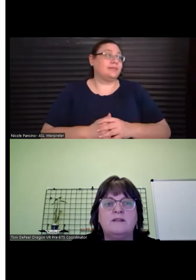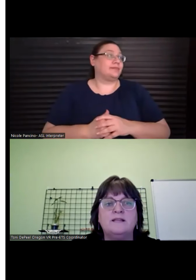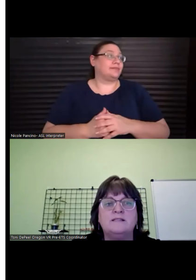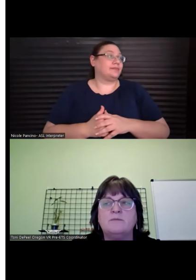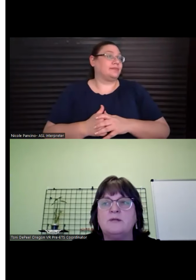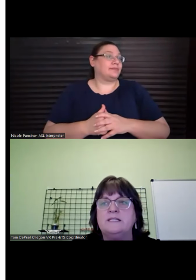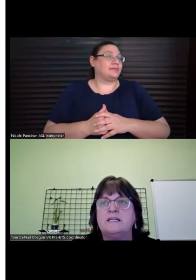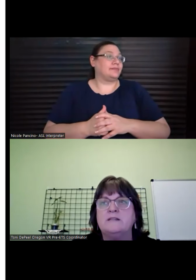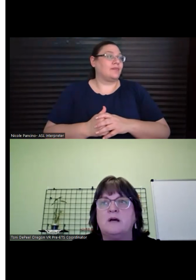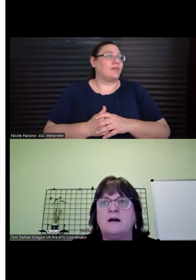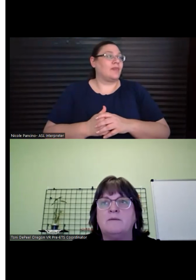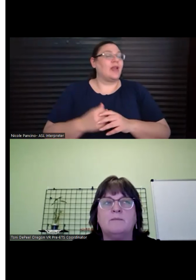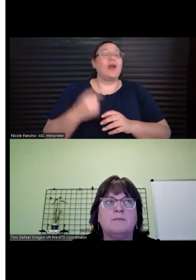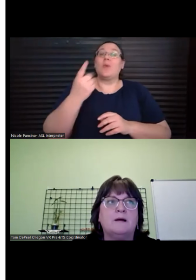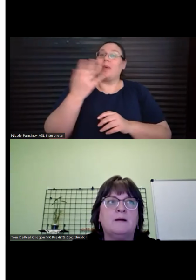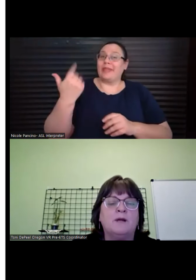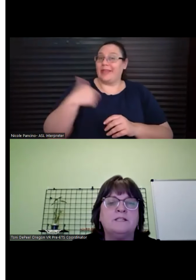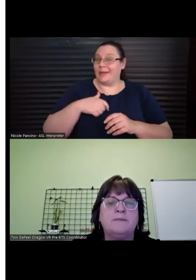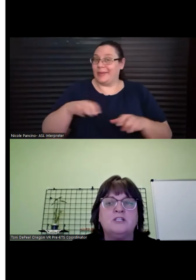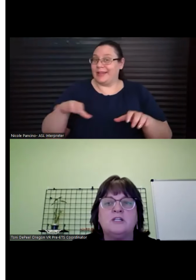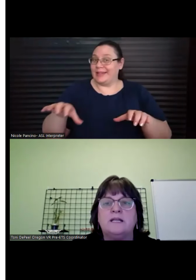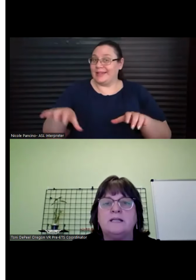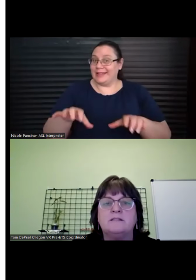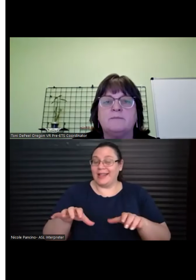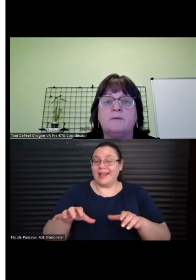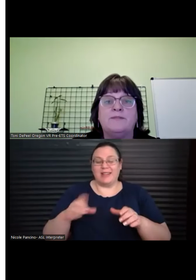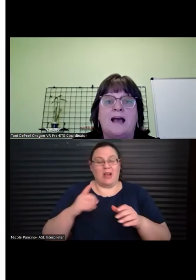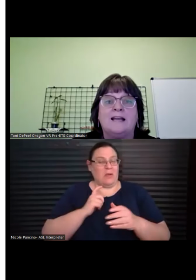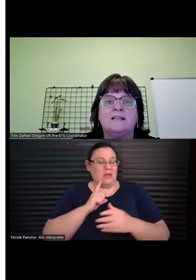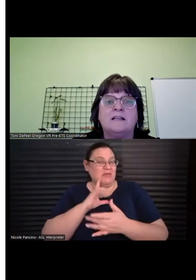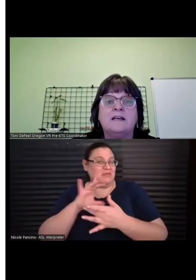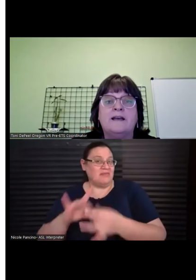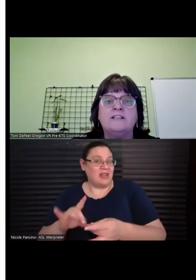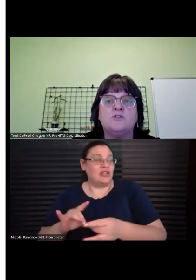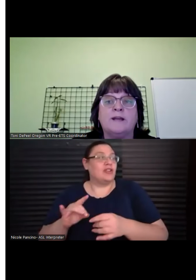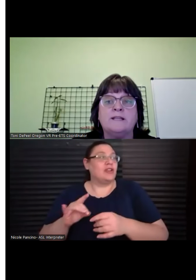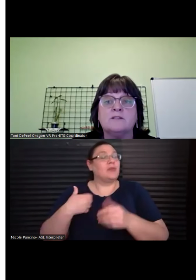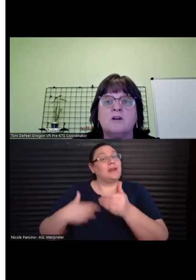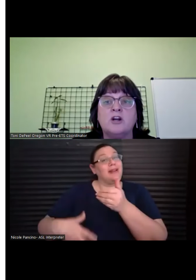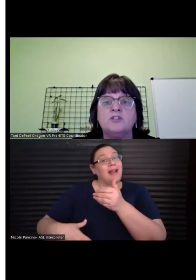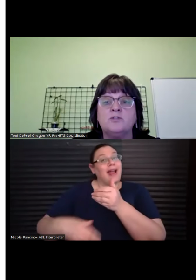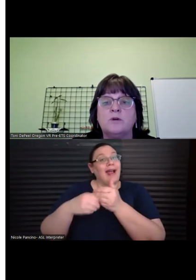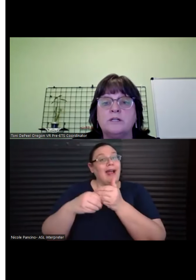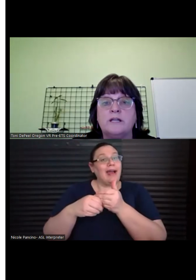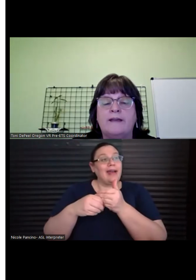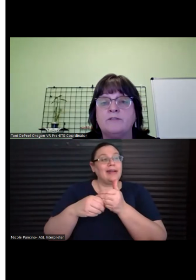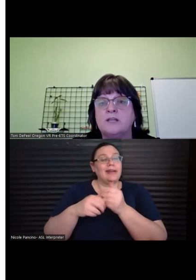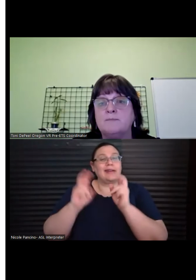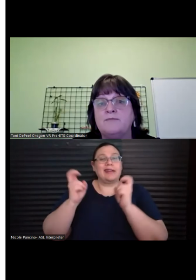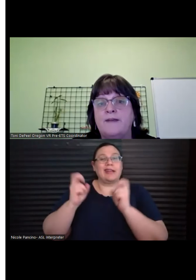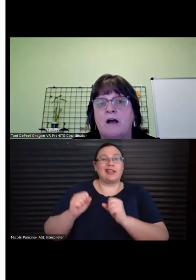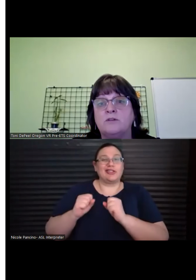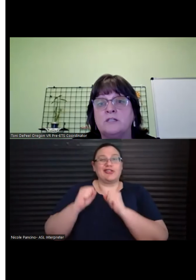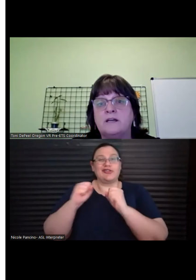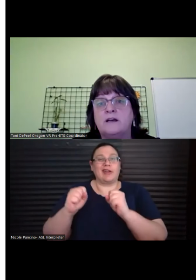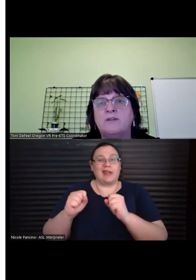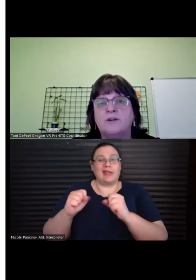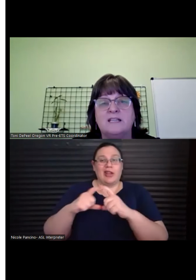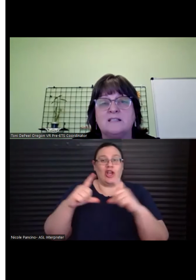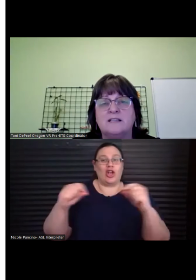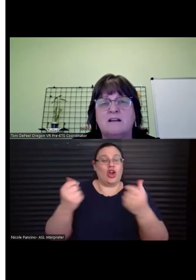One of the things that we did, I wanted to mention is we've added a strengths card sort, and those can be